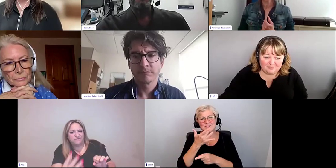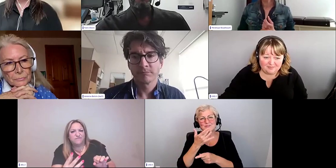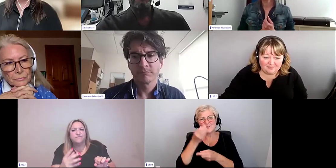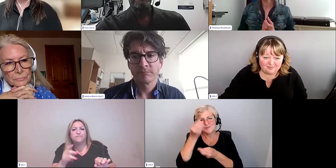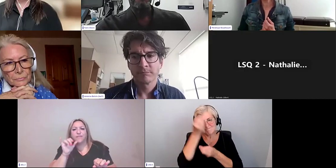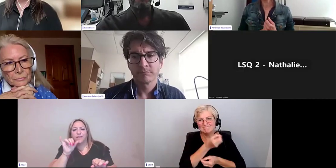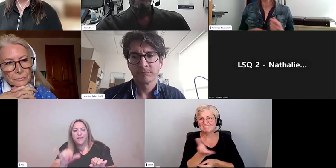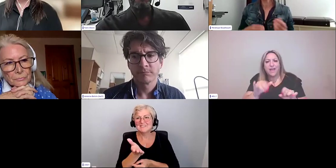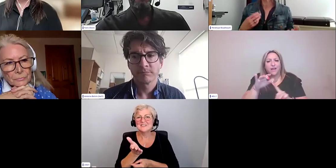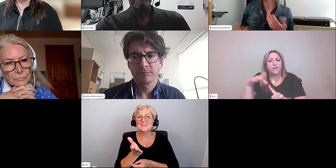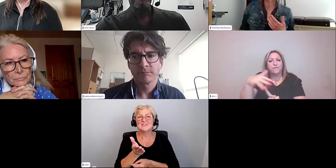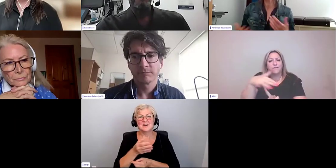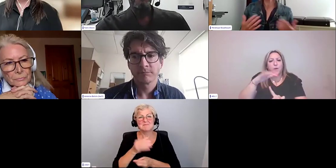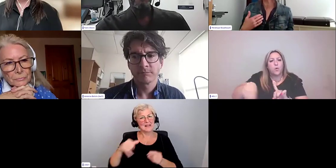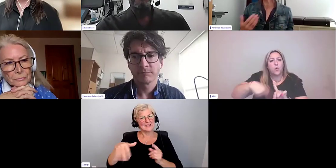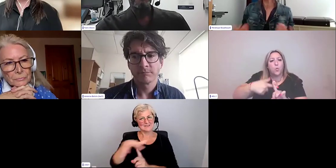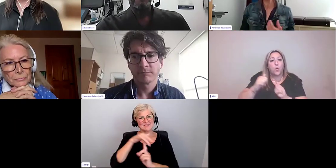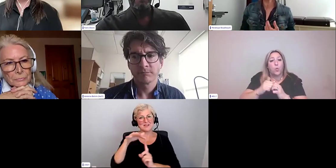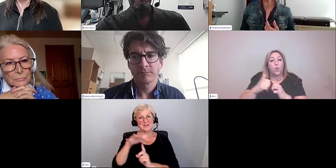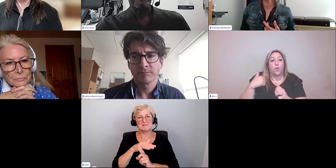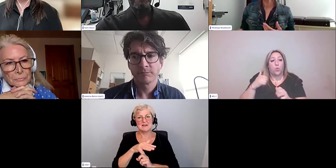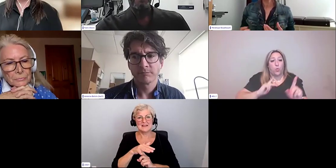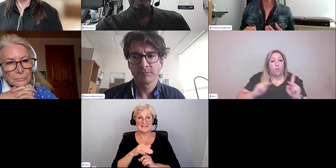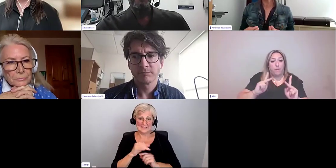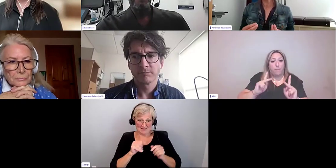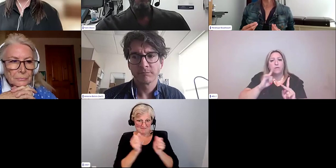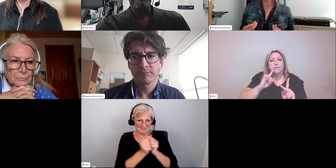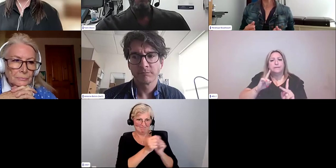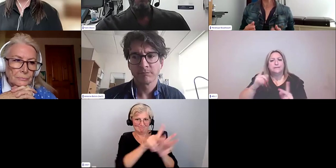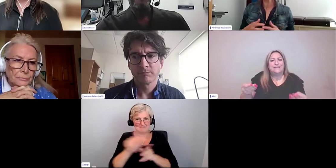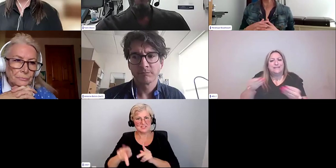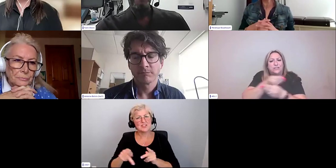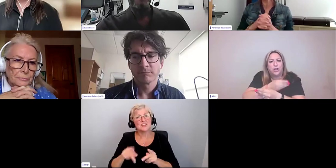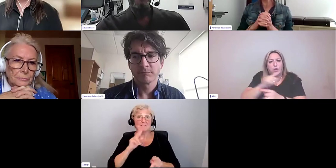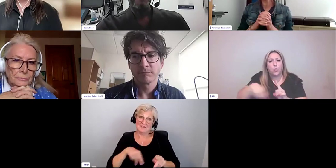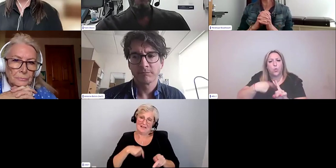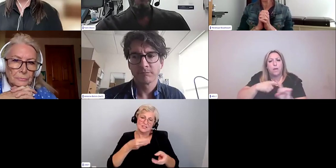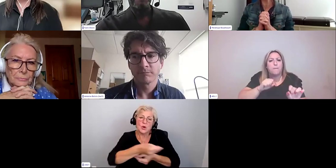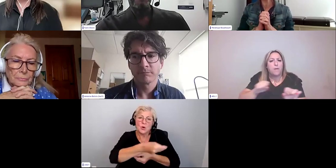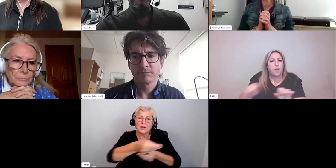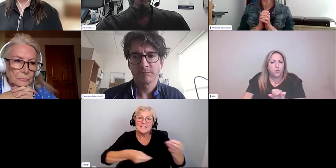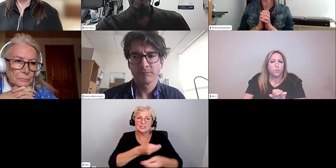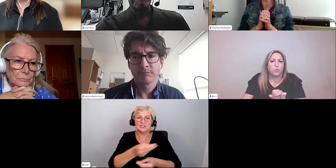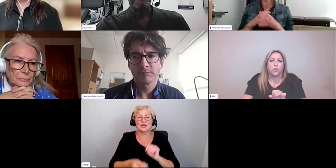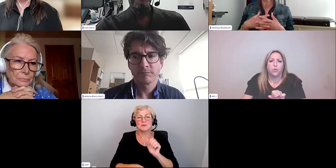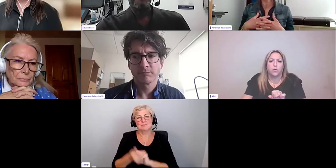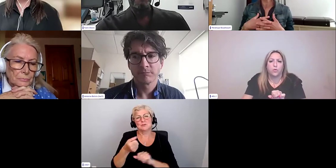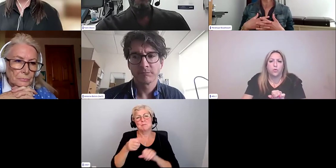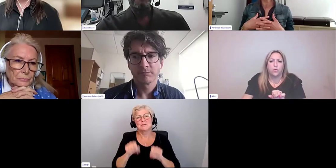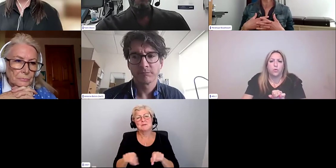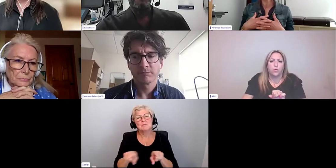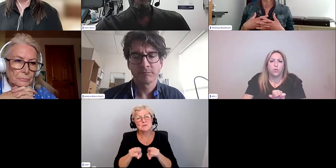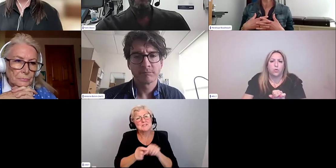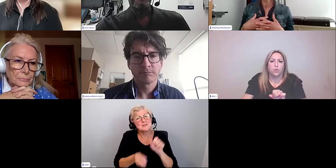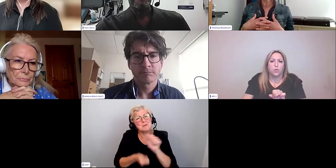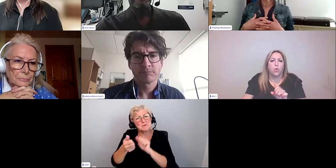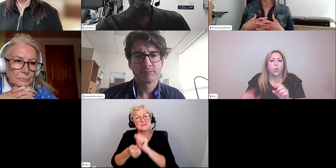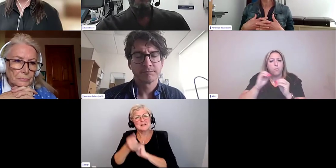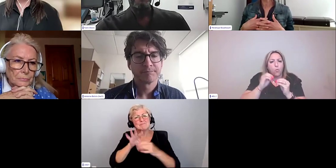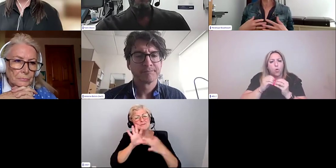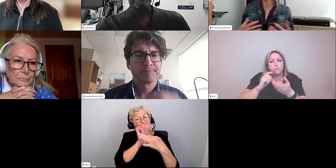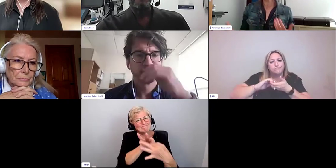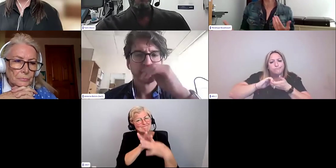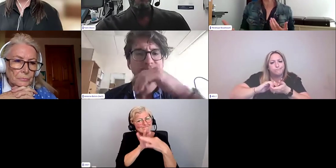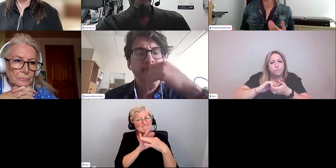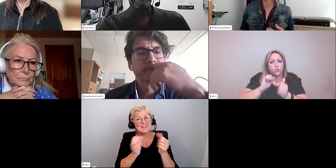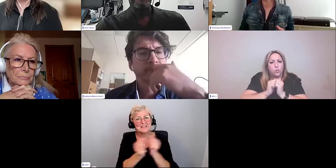the environment, when we're with these people, it's an exchange when it's possible. And it's also more we collaborate together,